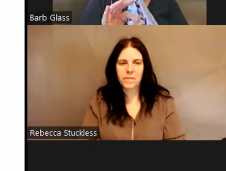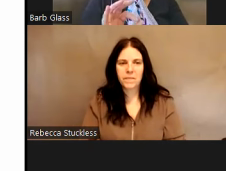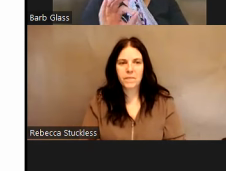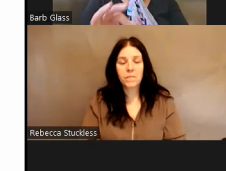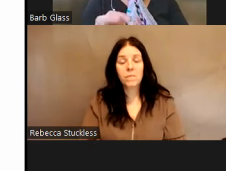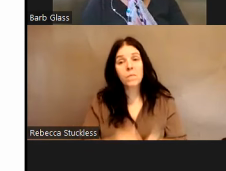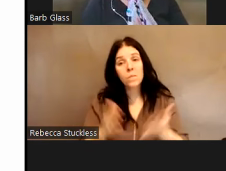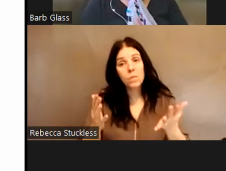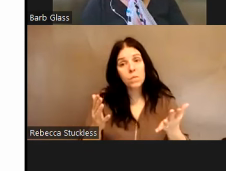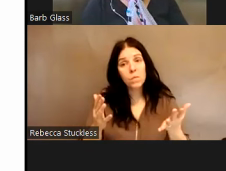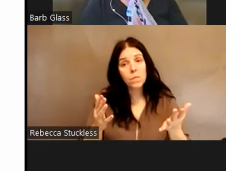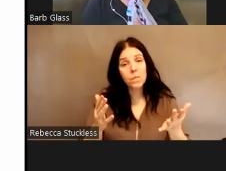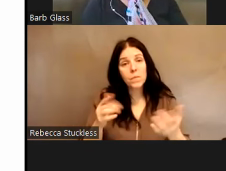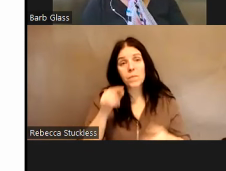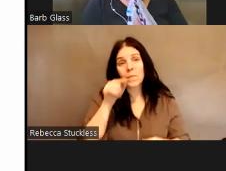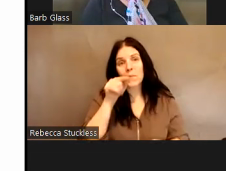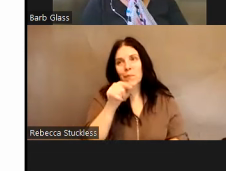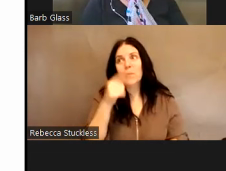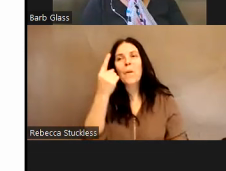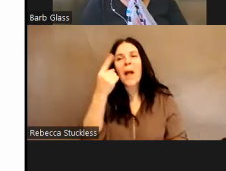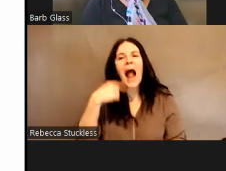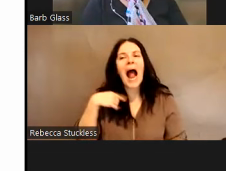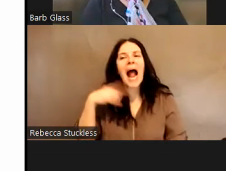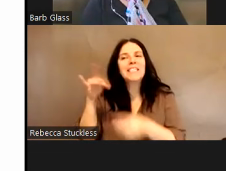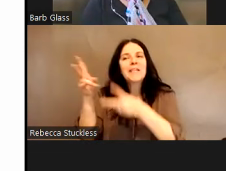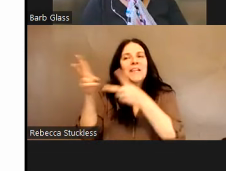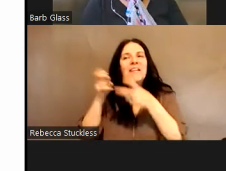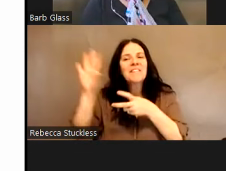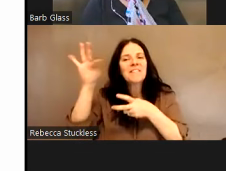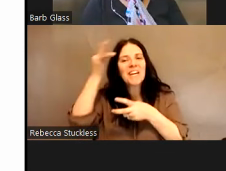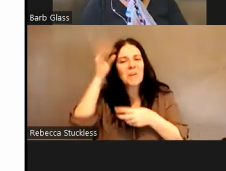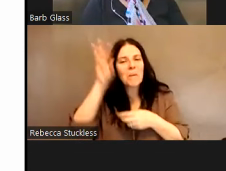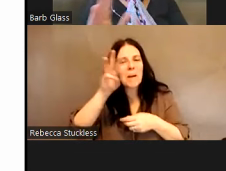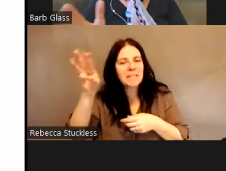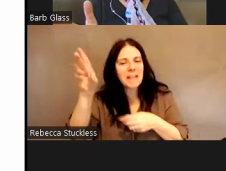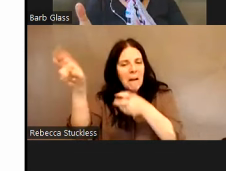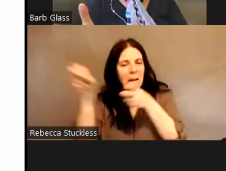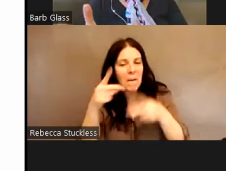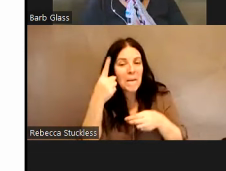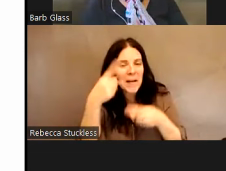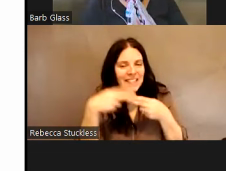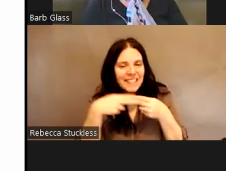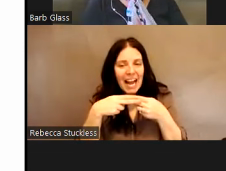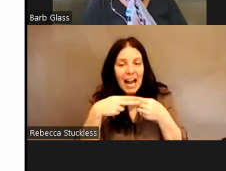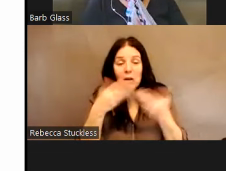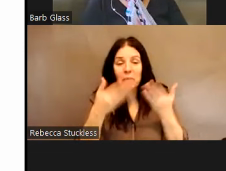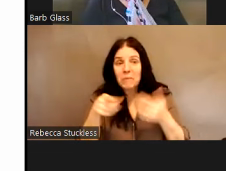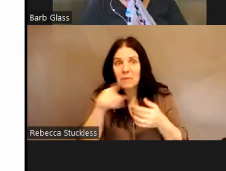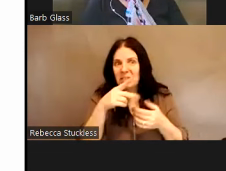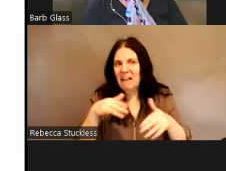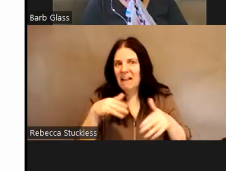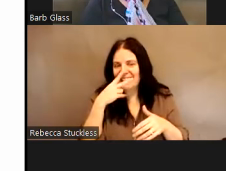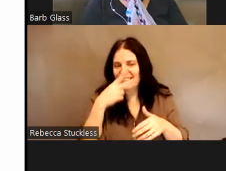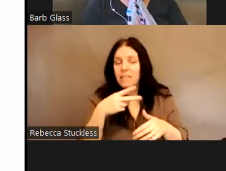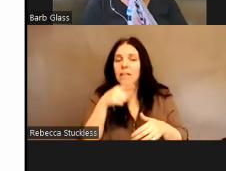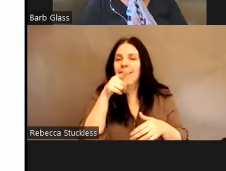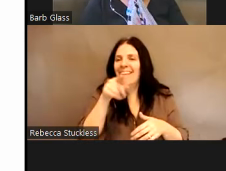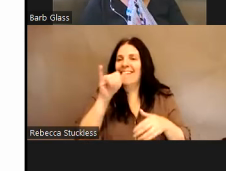So this is my only slide with the Government of Canada's Skills for Success website on it. But if you haven't seen it yet, this is the landing